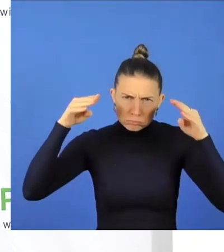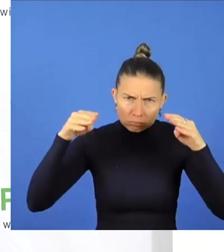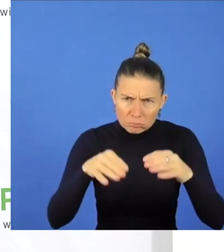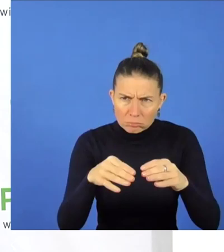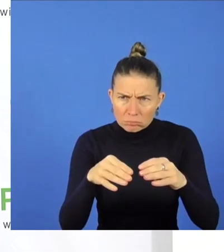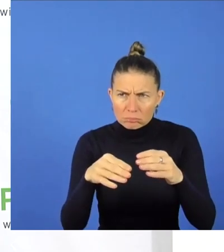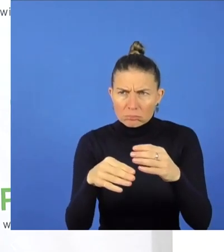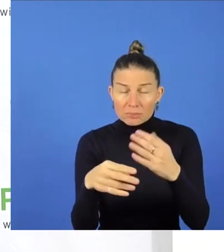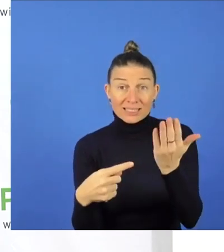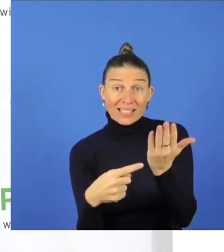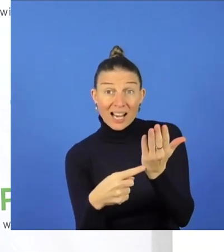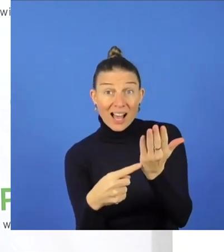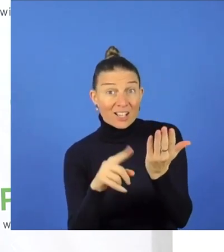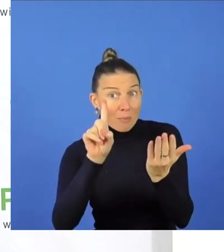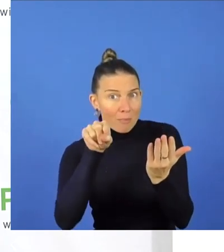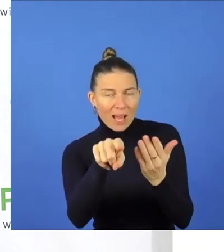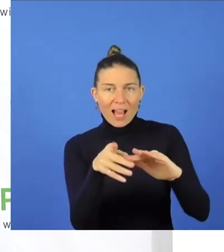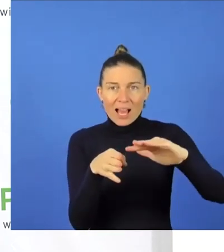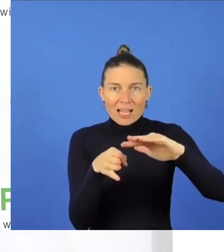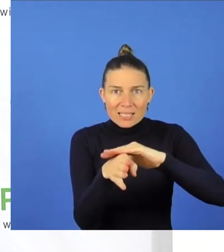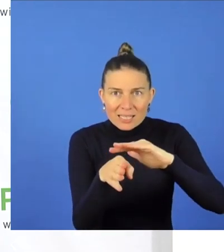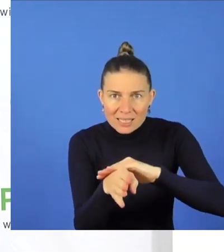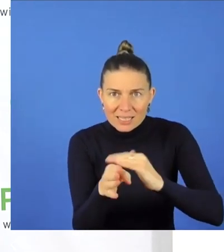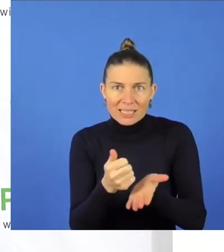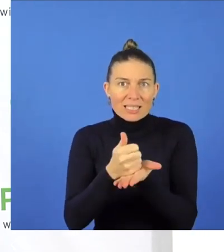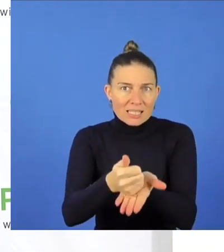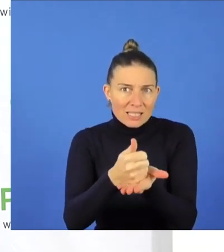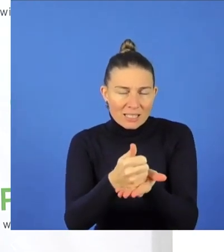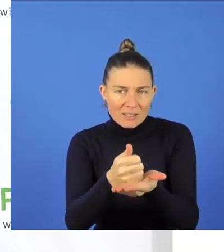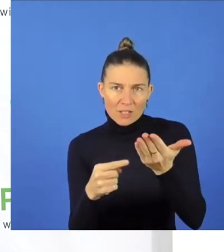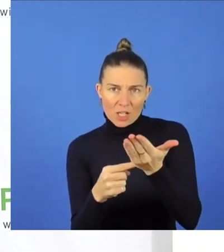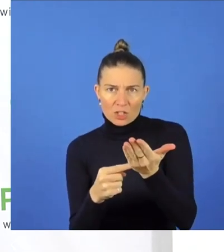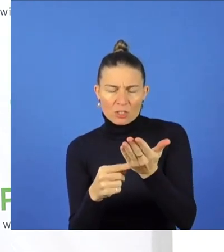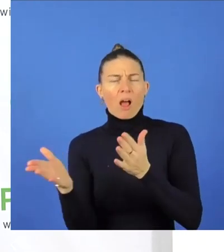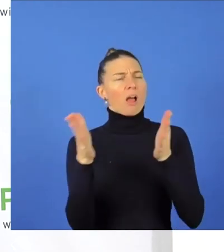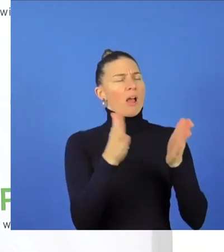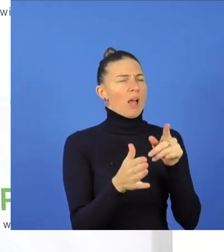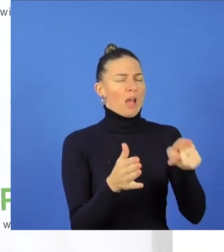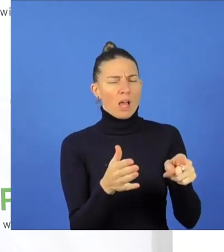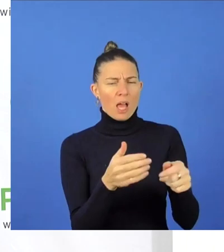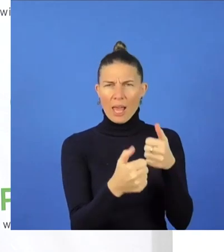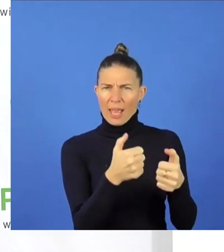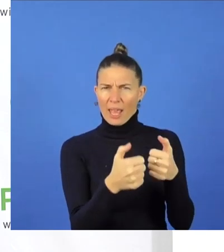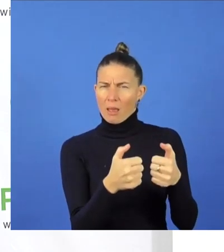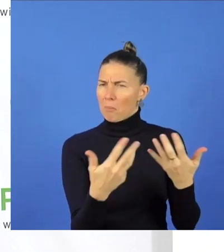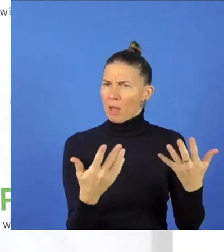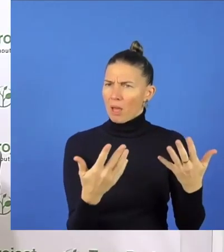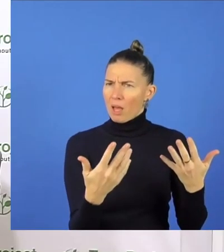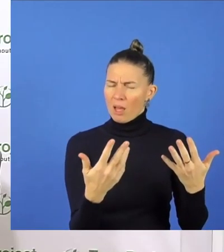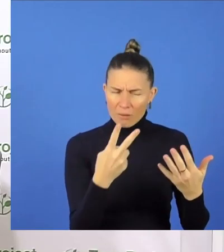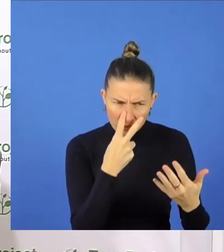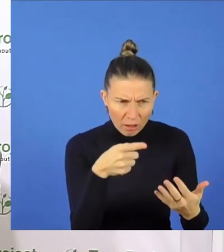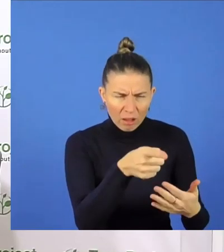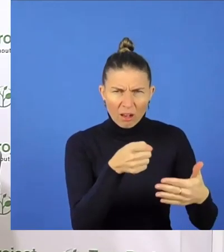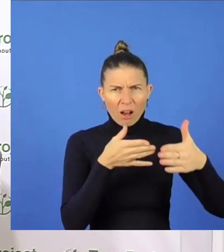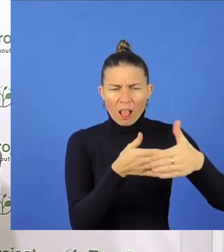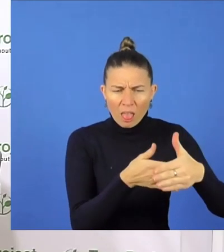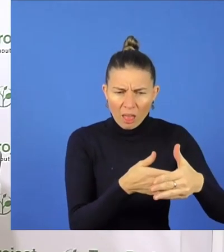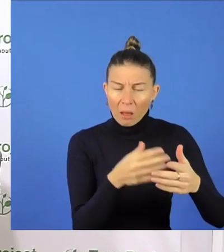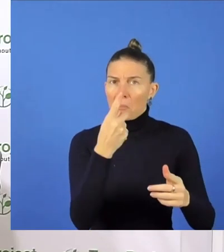and where accessible gaming became an issue a couple of years ago. Wonderful, thank you. I would like